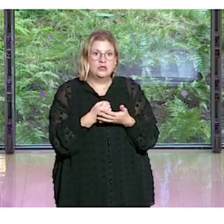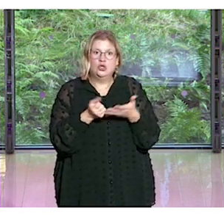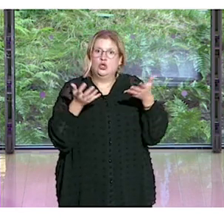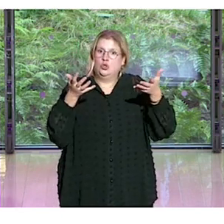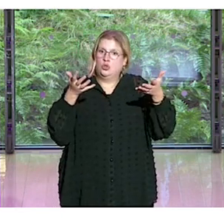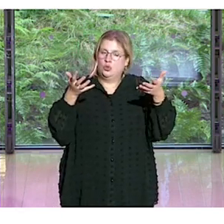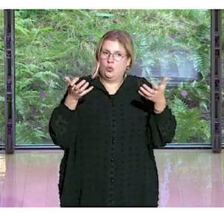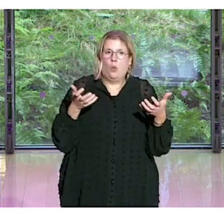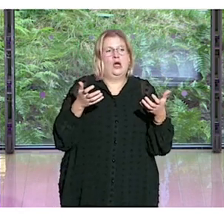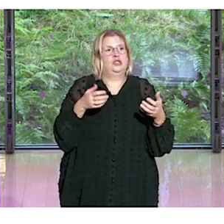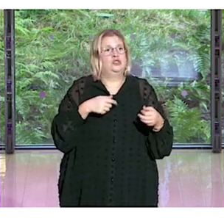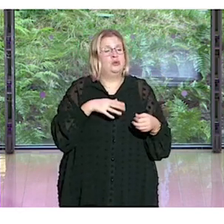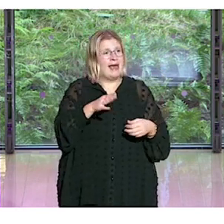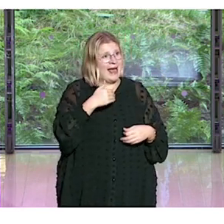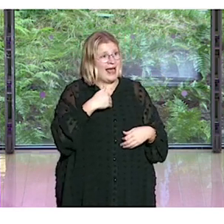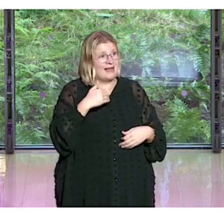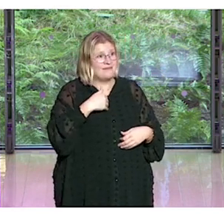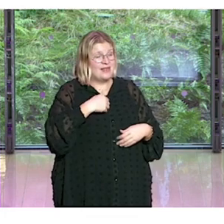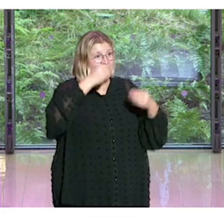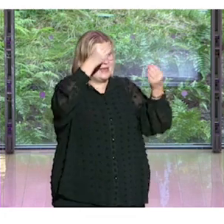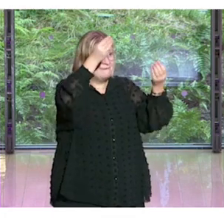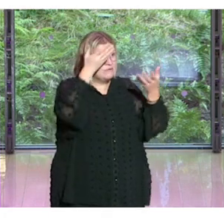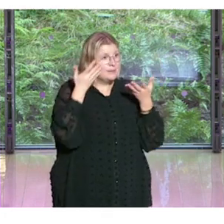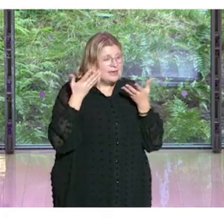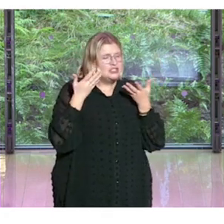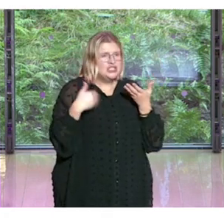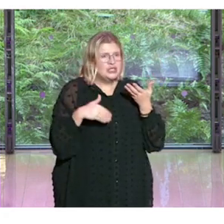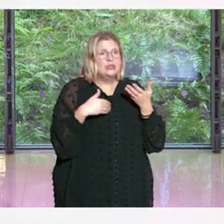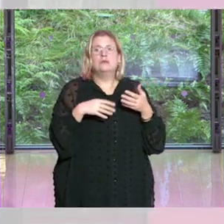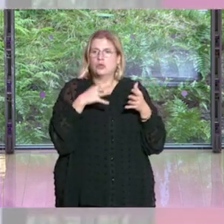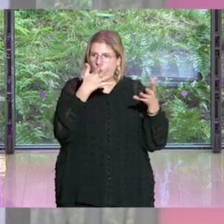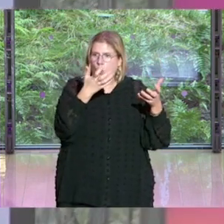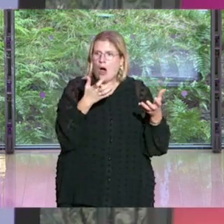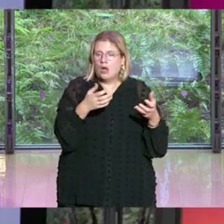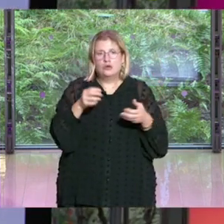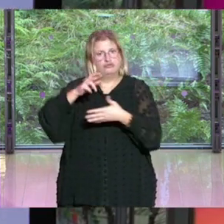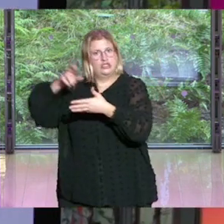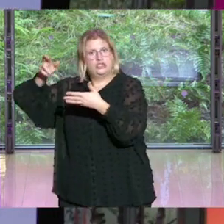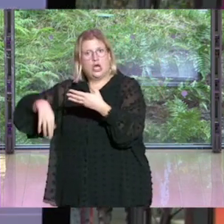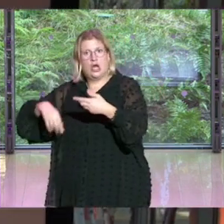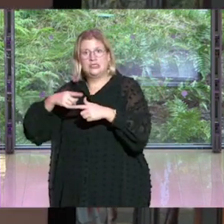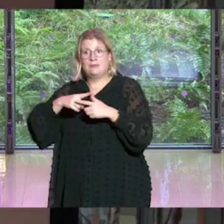want to get to those meaningful insights, but that middle ground is very fuzzy.